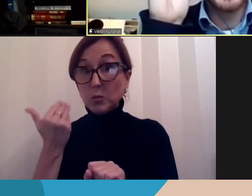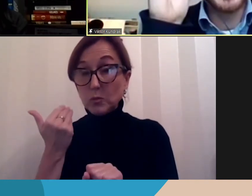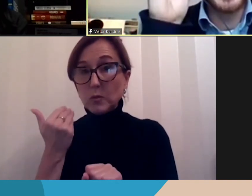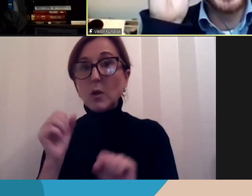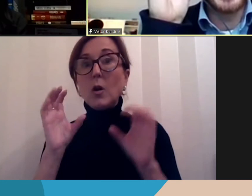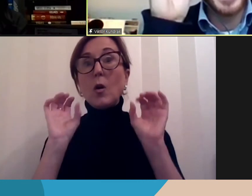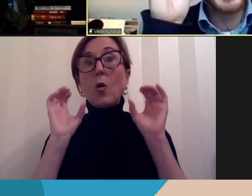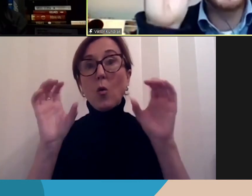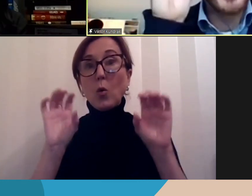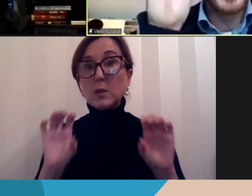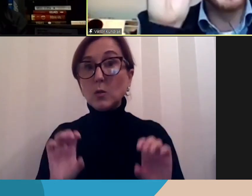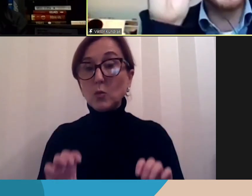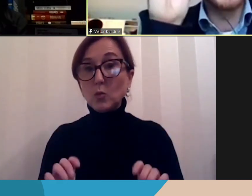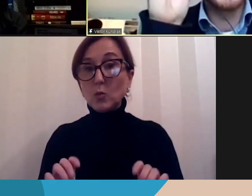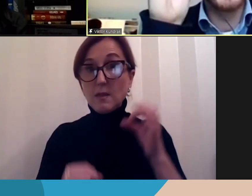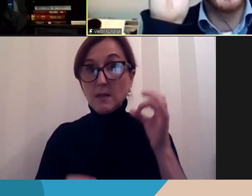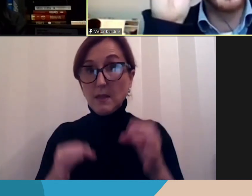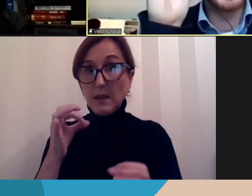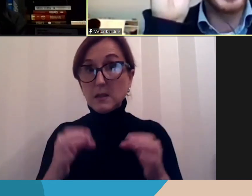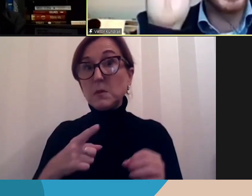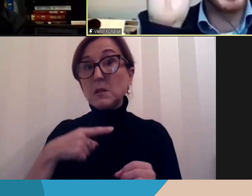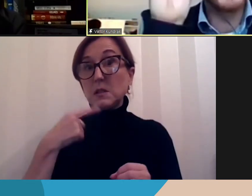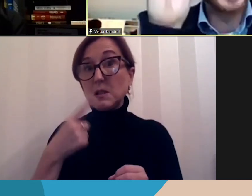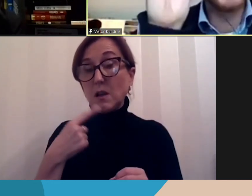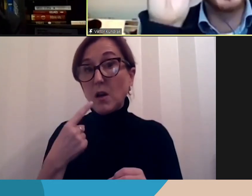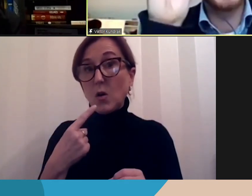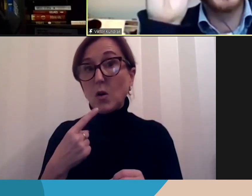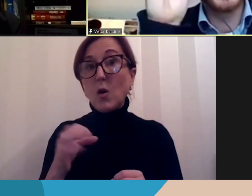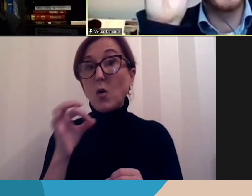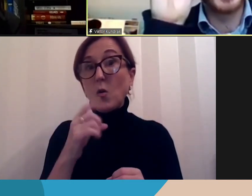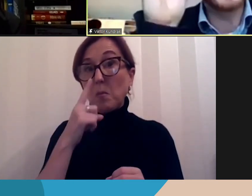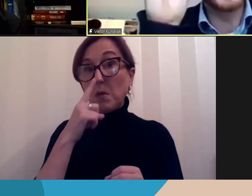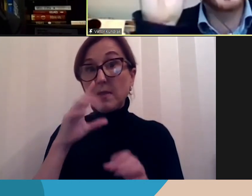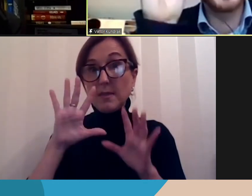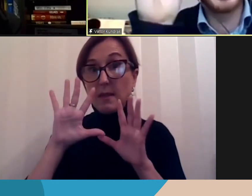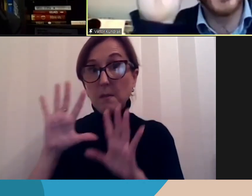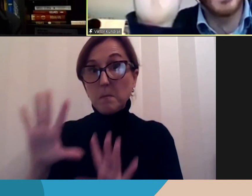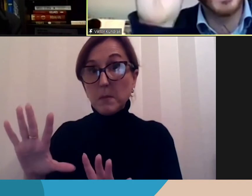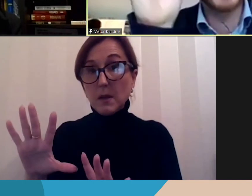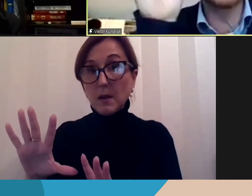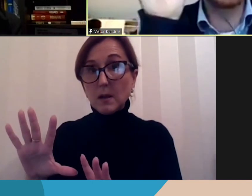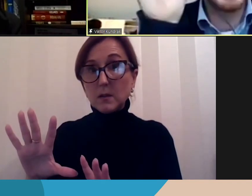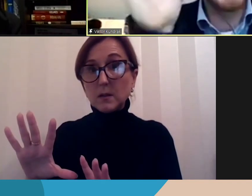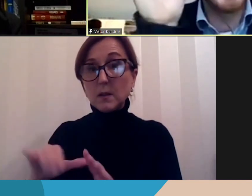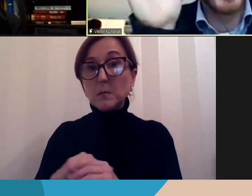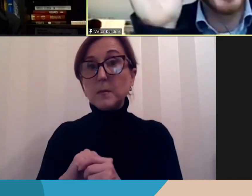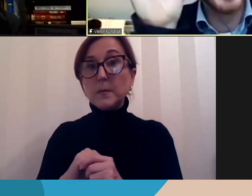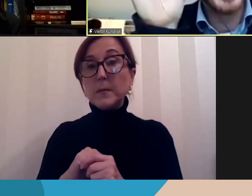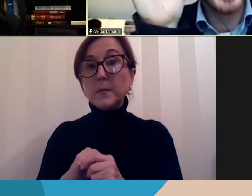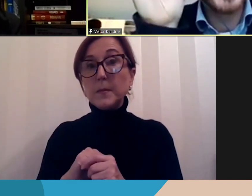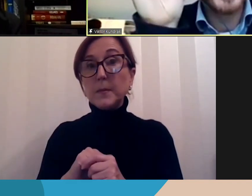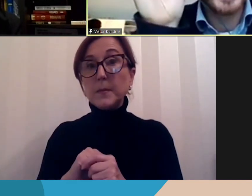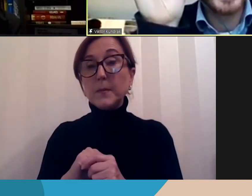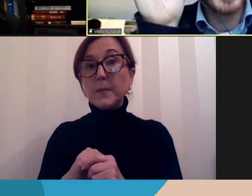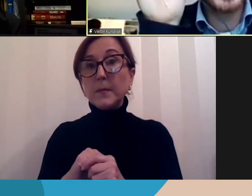nowadays, hateful comments on somebody's Facebook or other social media wall are